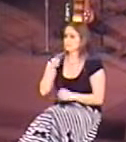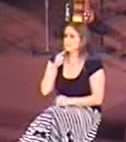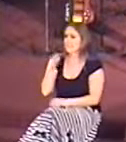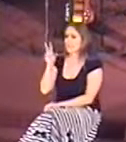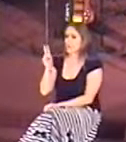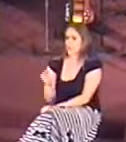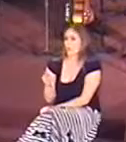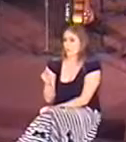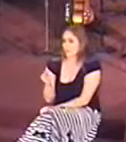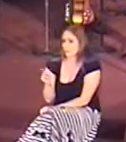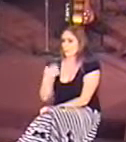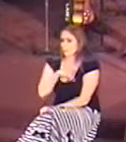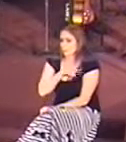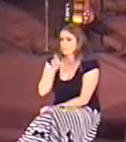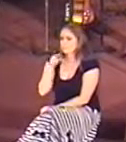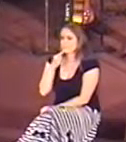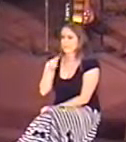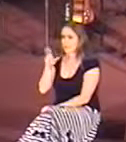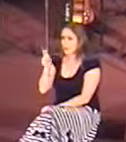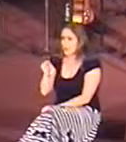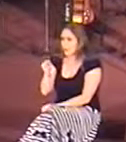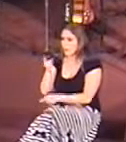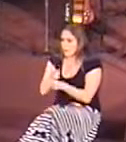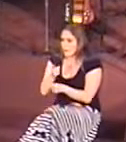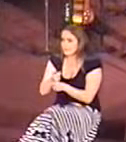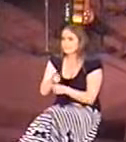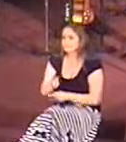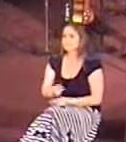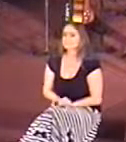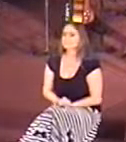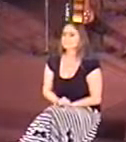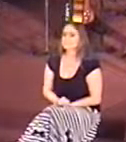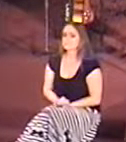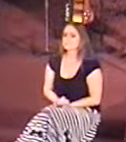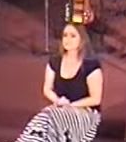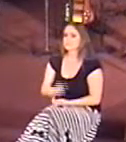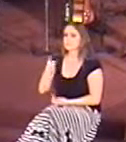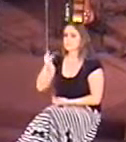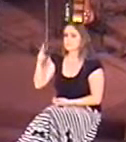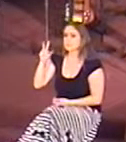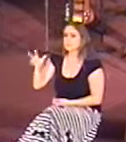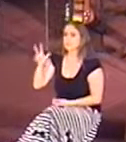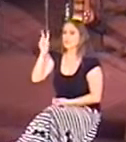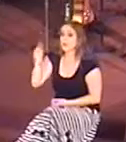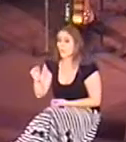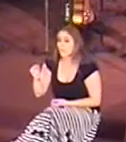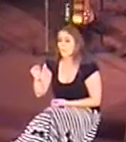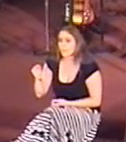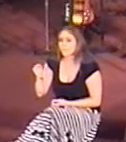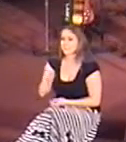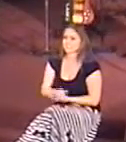We know how to say no, don't we? So one big, I'm going to say one, two, three, say no as loud as you can. One, two, three.